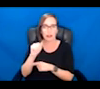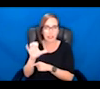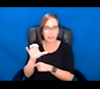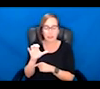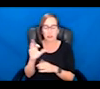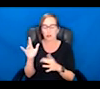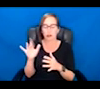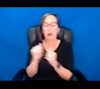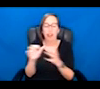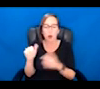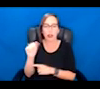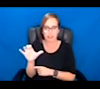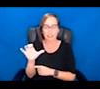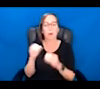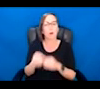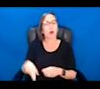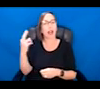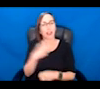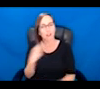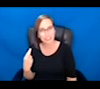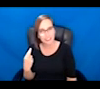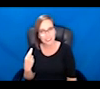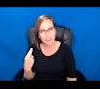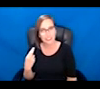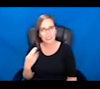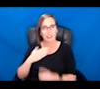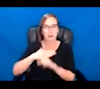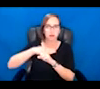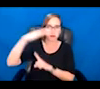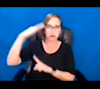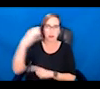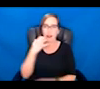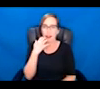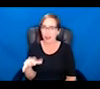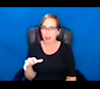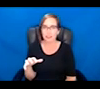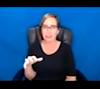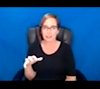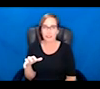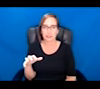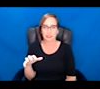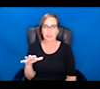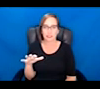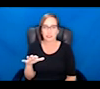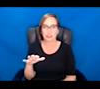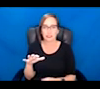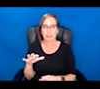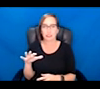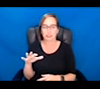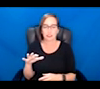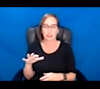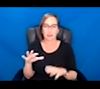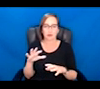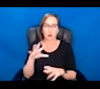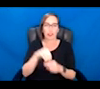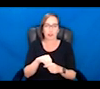are at risk as they have record high temperatures in different places across for the nation as a whole,